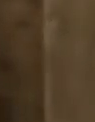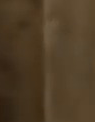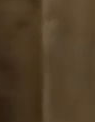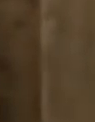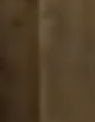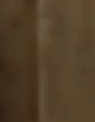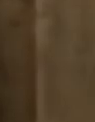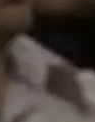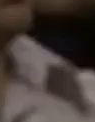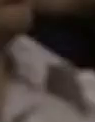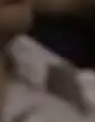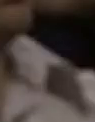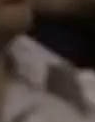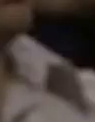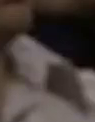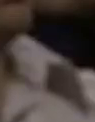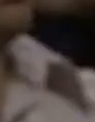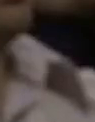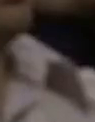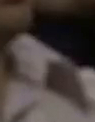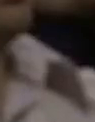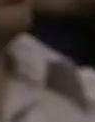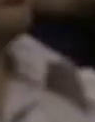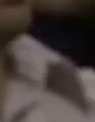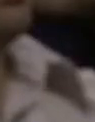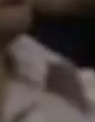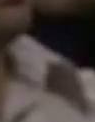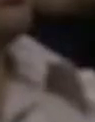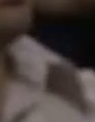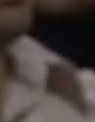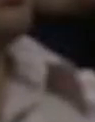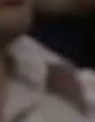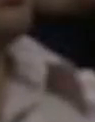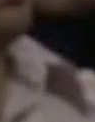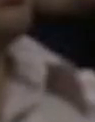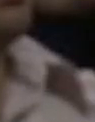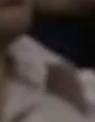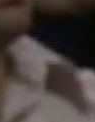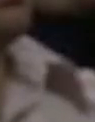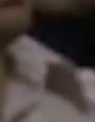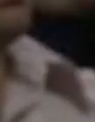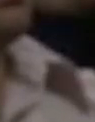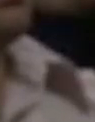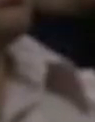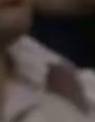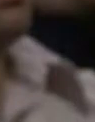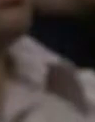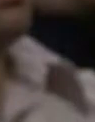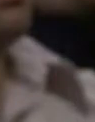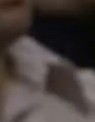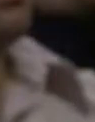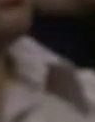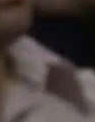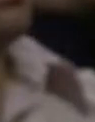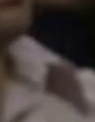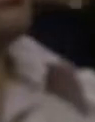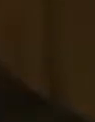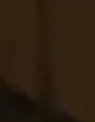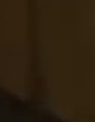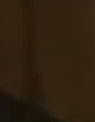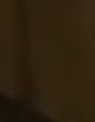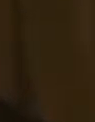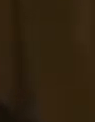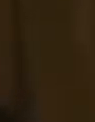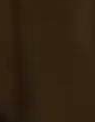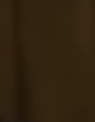century France. That was, you know, France before the revolution and the mobs with the pitchforks.